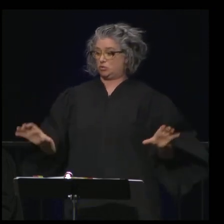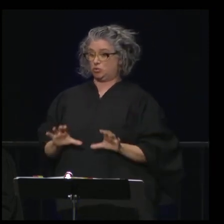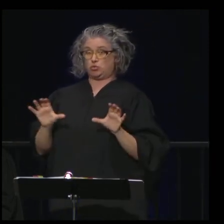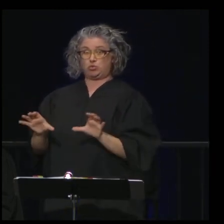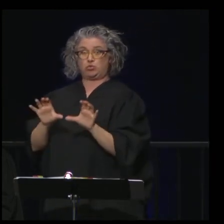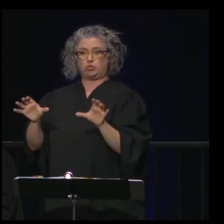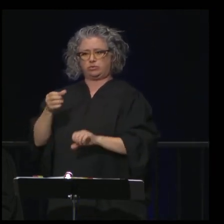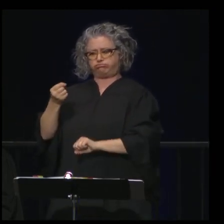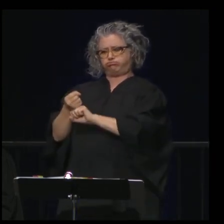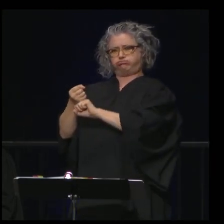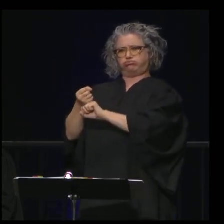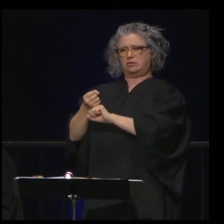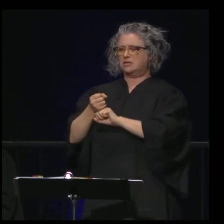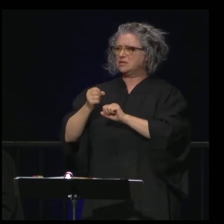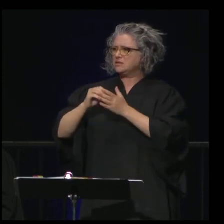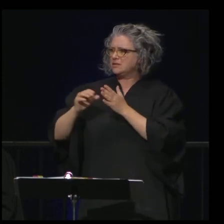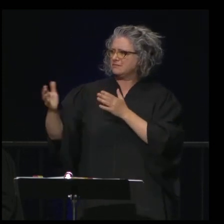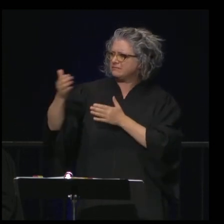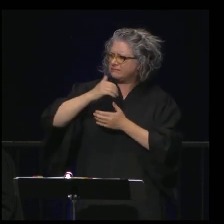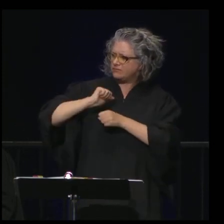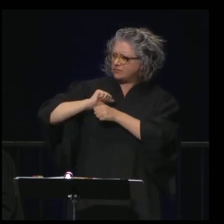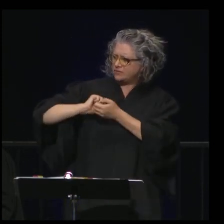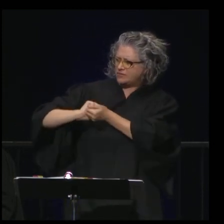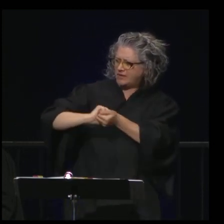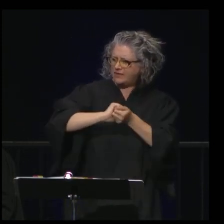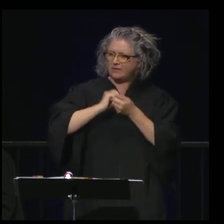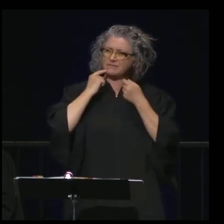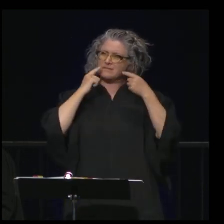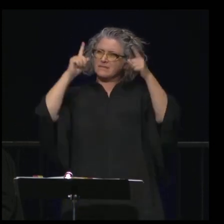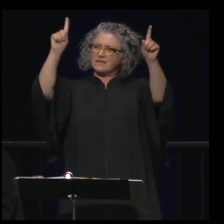challenge and work together to succeed.